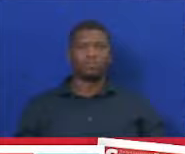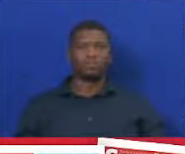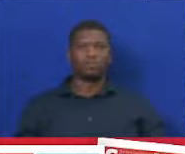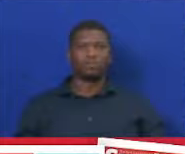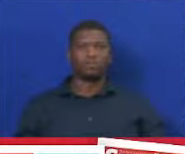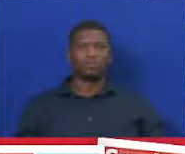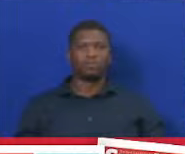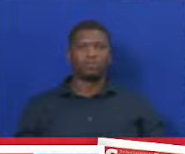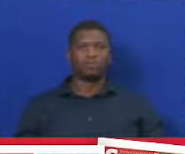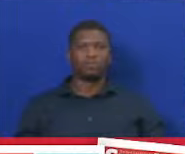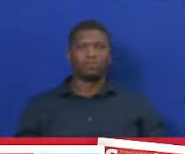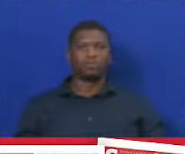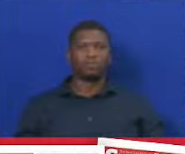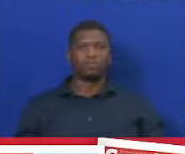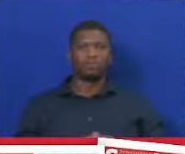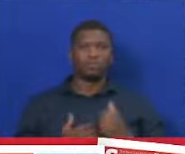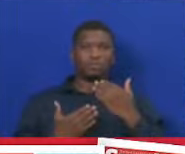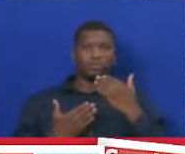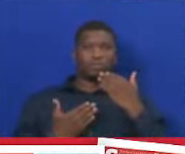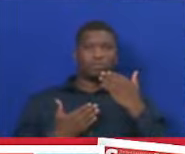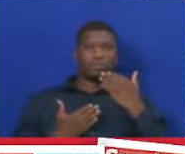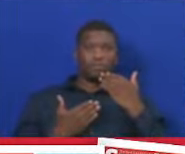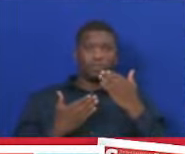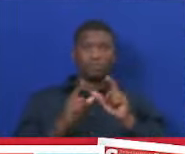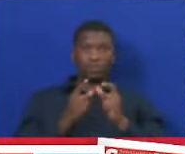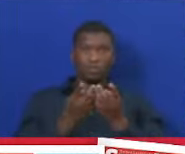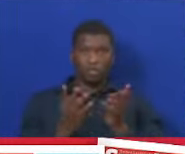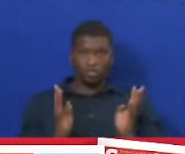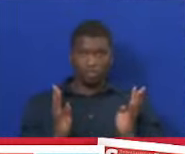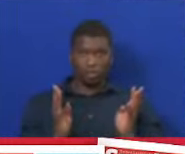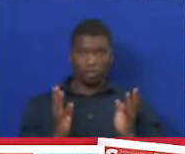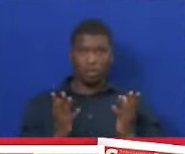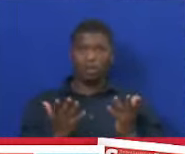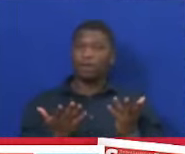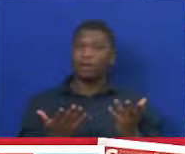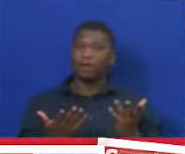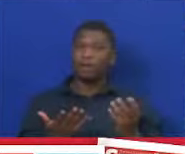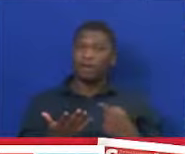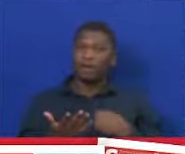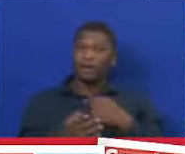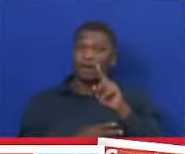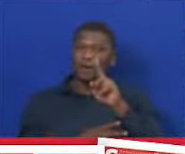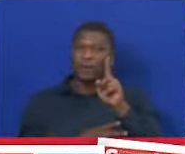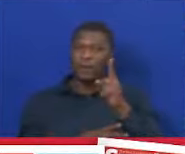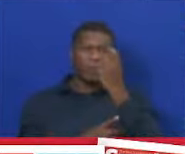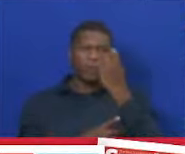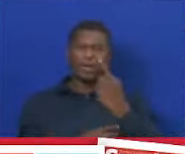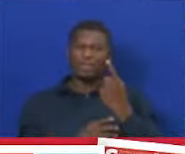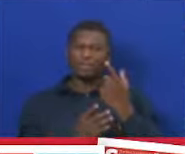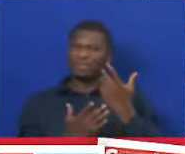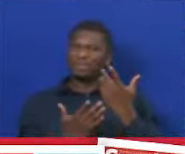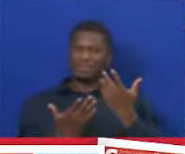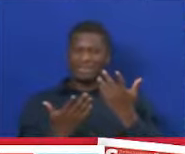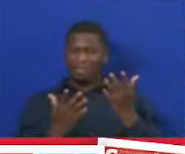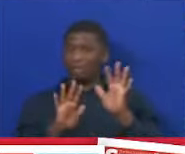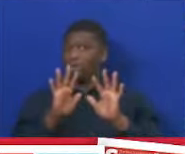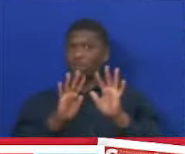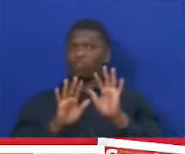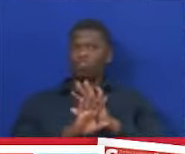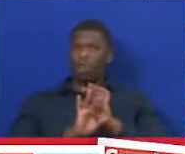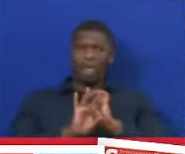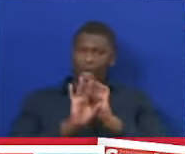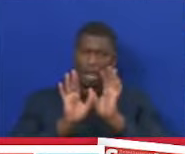Thank you, Commissioners. I didn't get that clearly, as I think we've got a